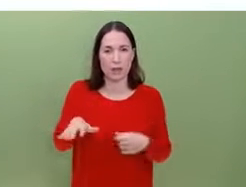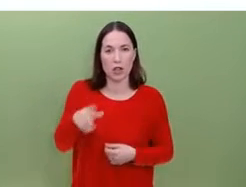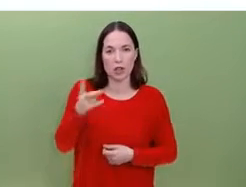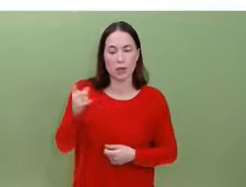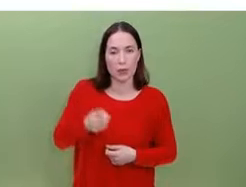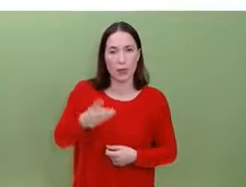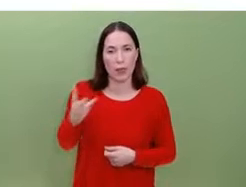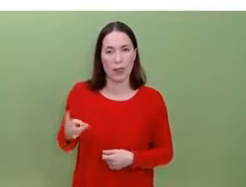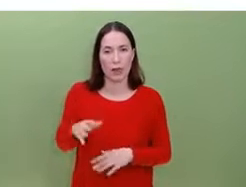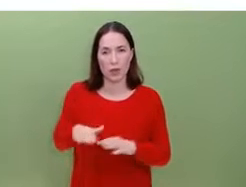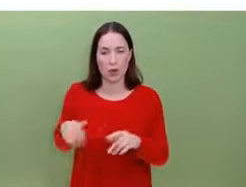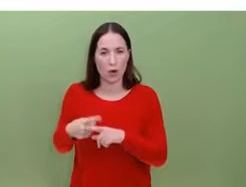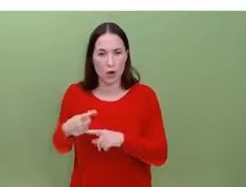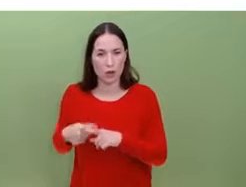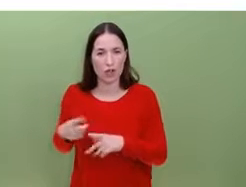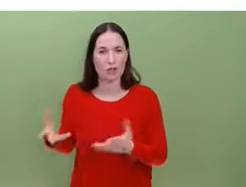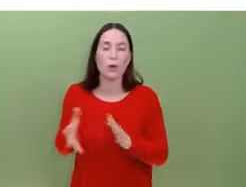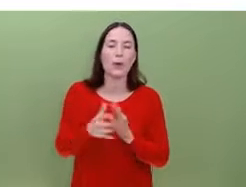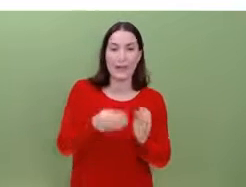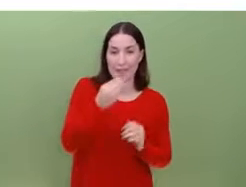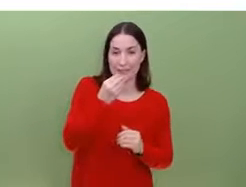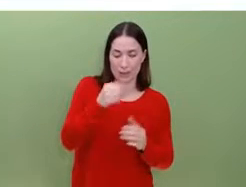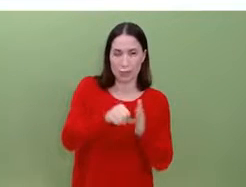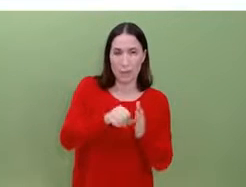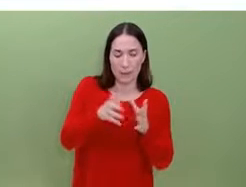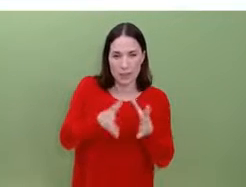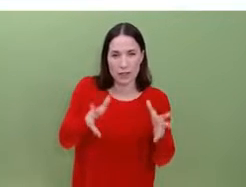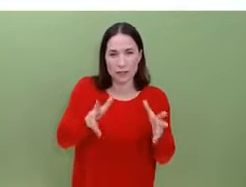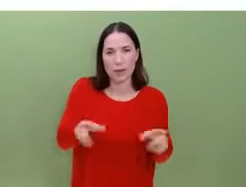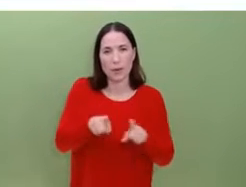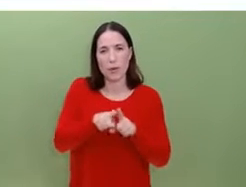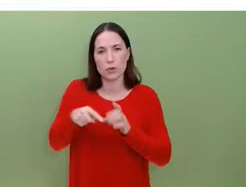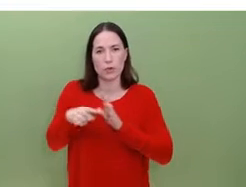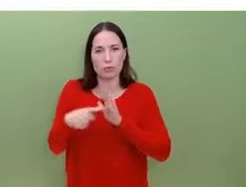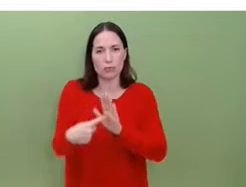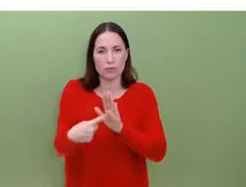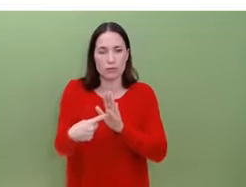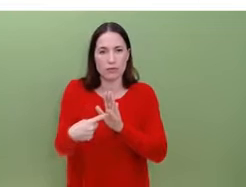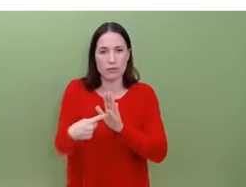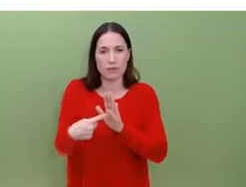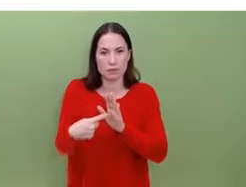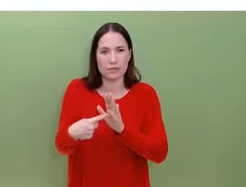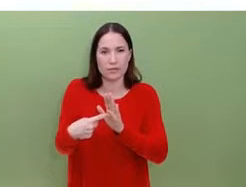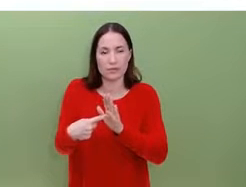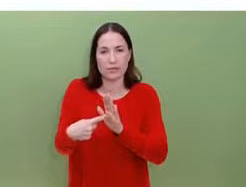So eating problems have increased, but also the presentation of full eating